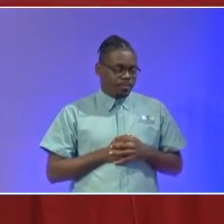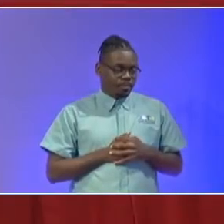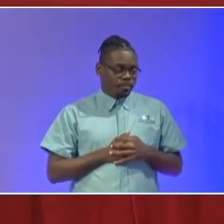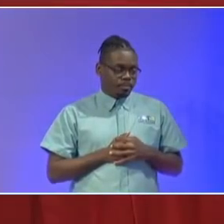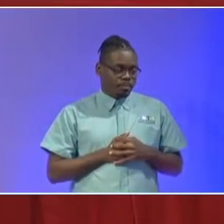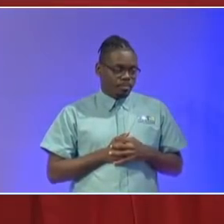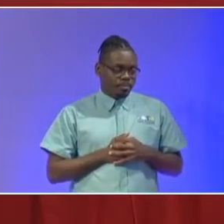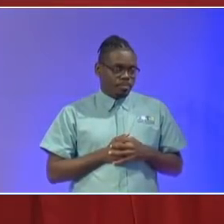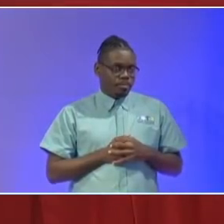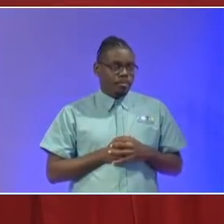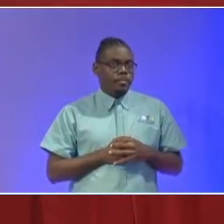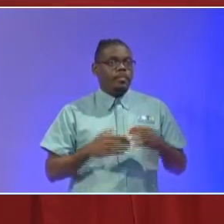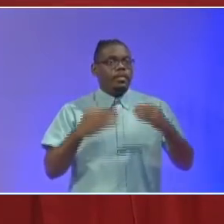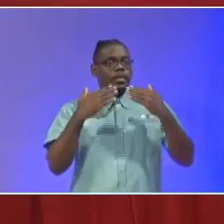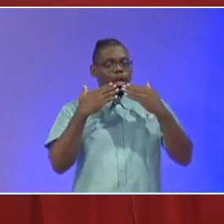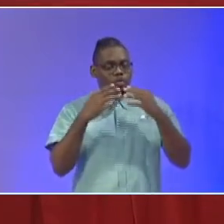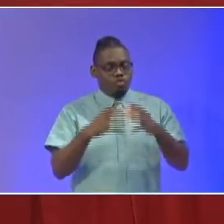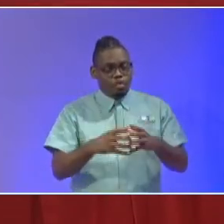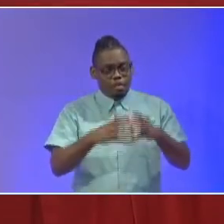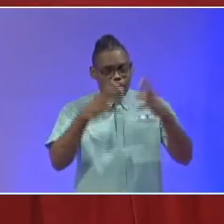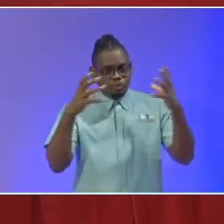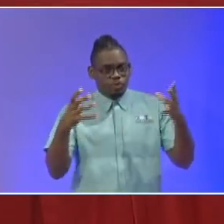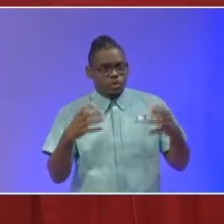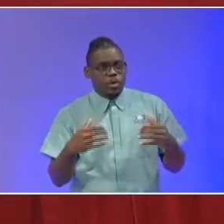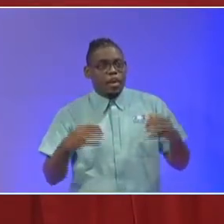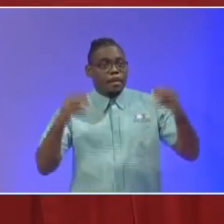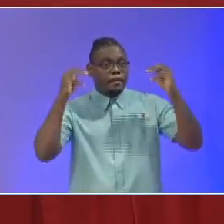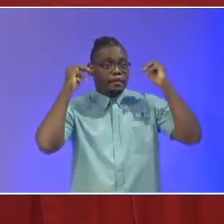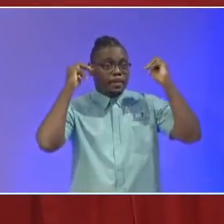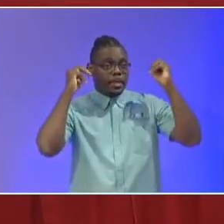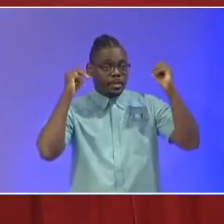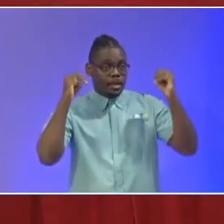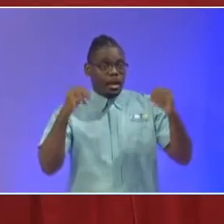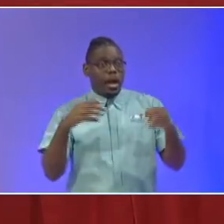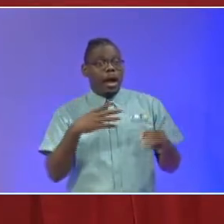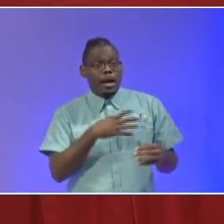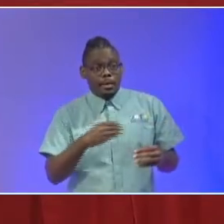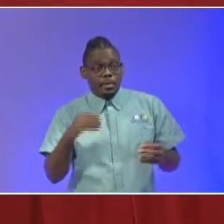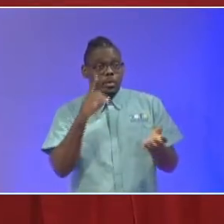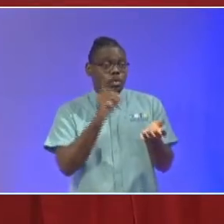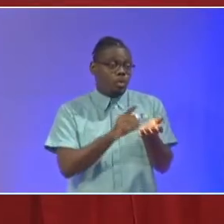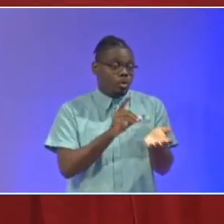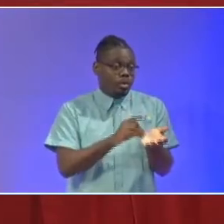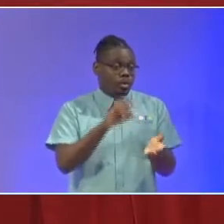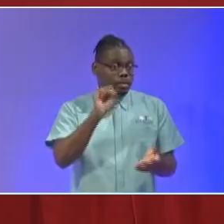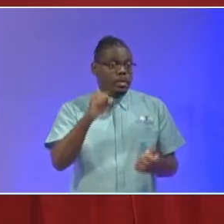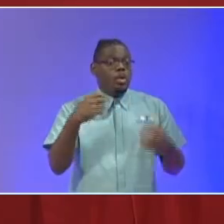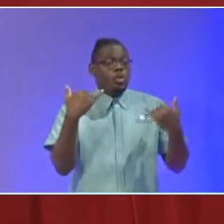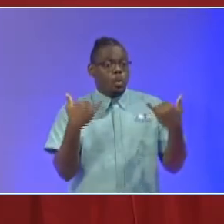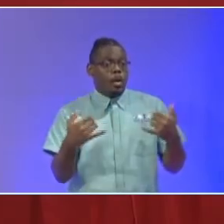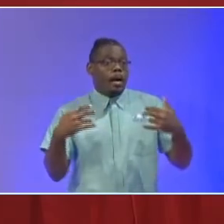Thank you very much, Minister and Dr. Suraj. And we now go to a follow-up questions. We will start with Guardian Media Limited.